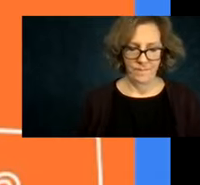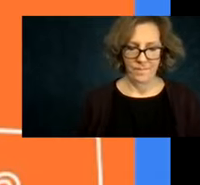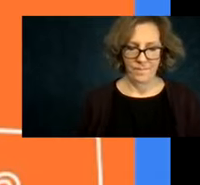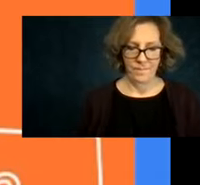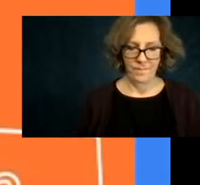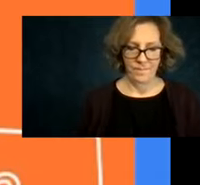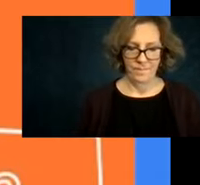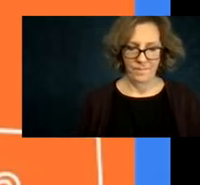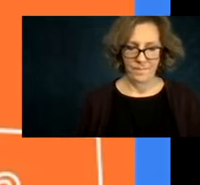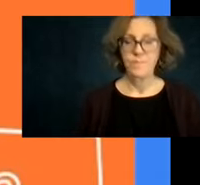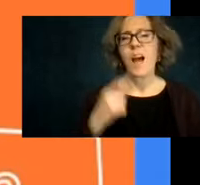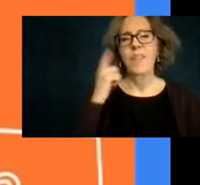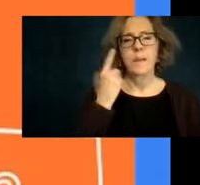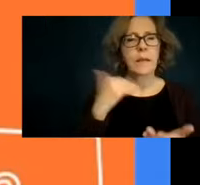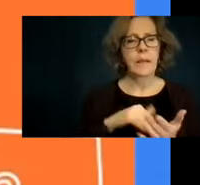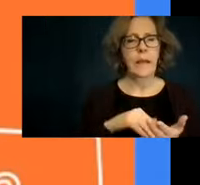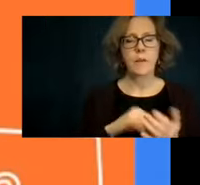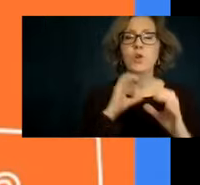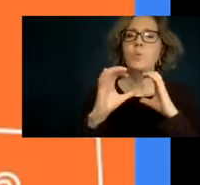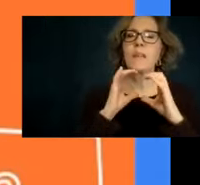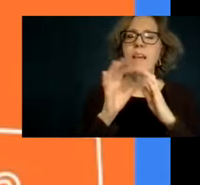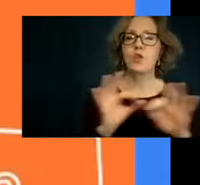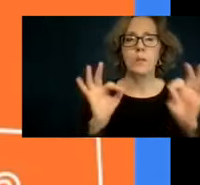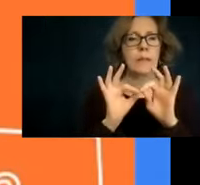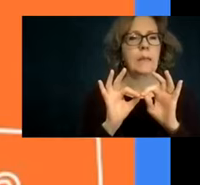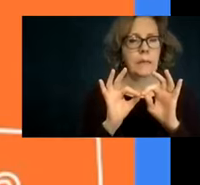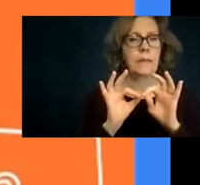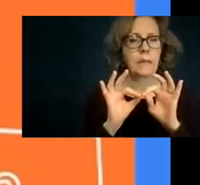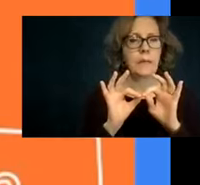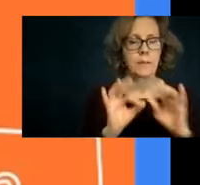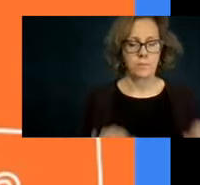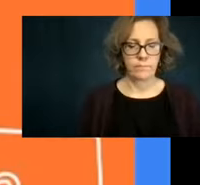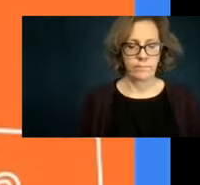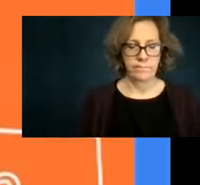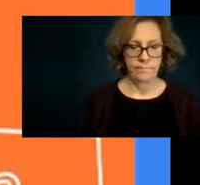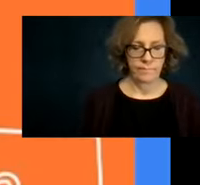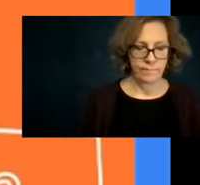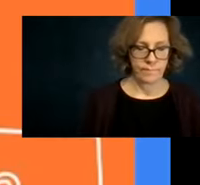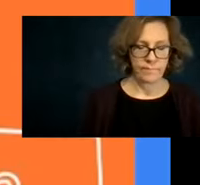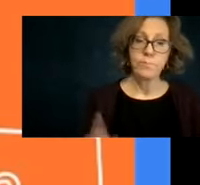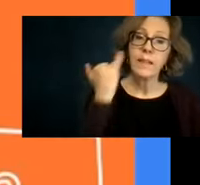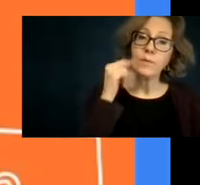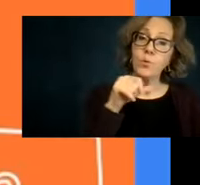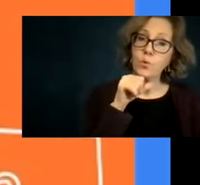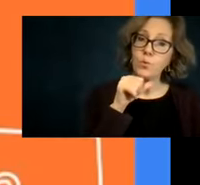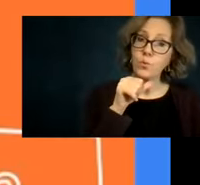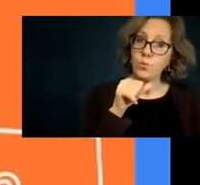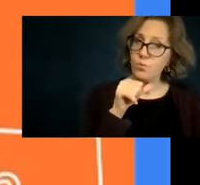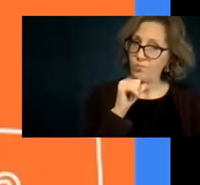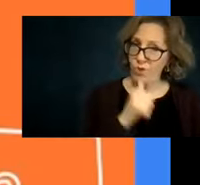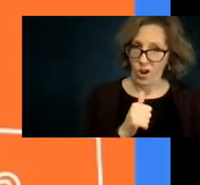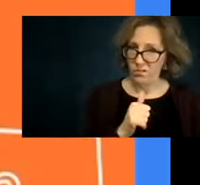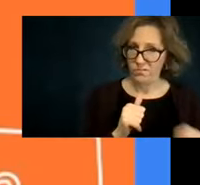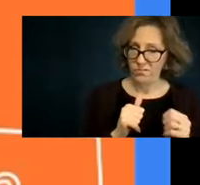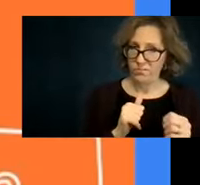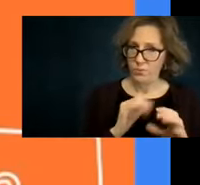communication is key. And if you're not going to communicate how we as